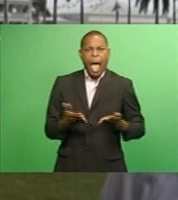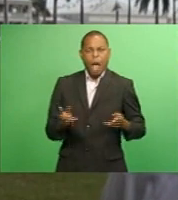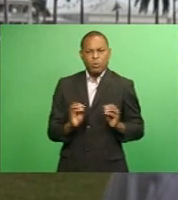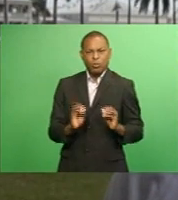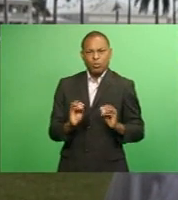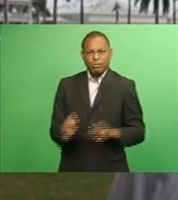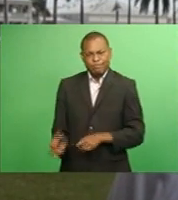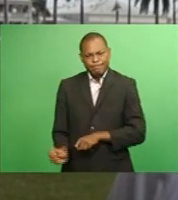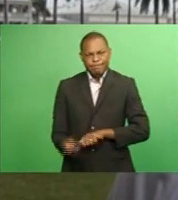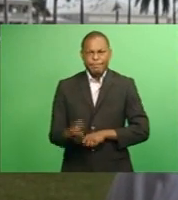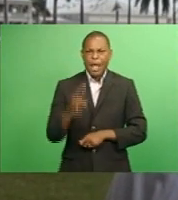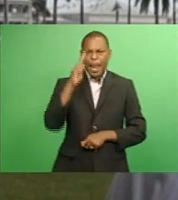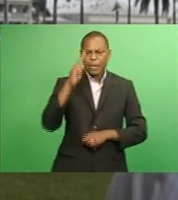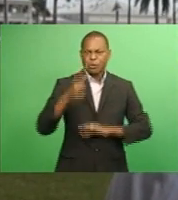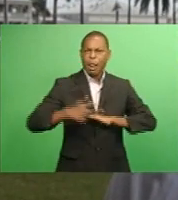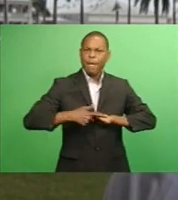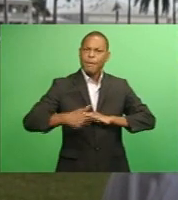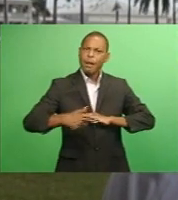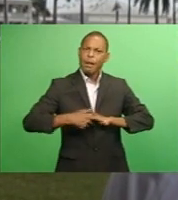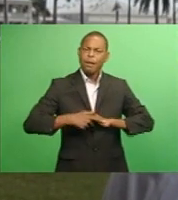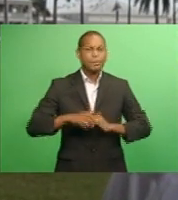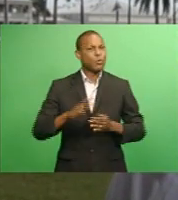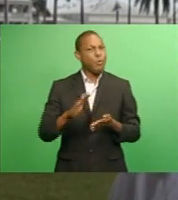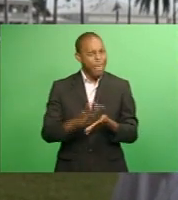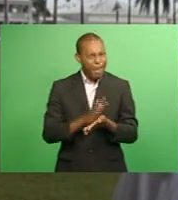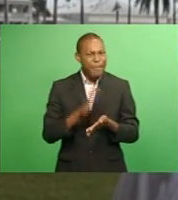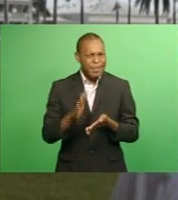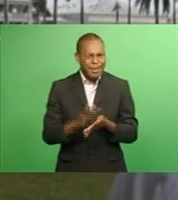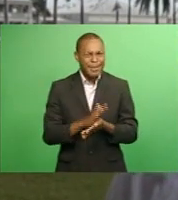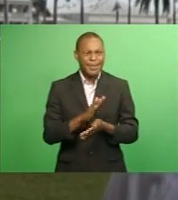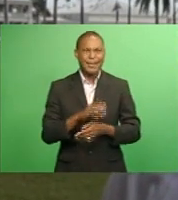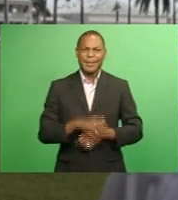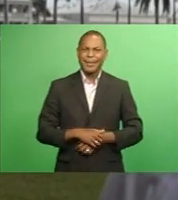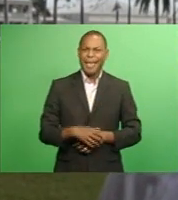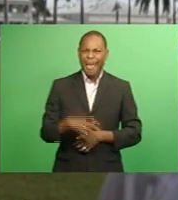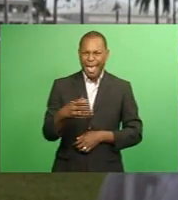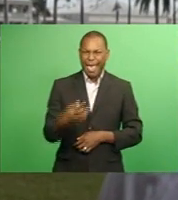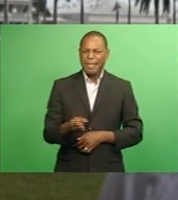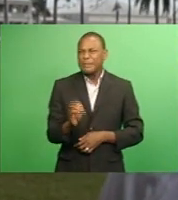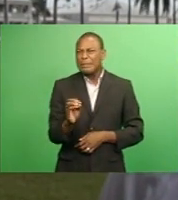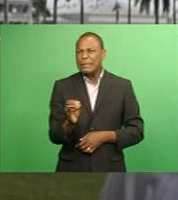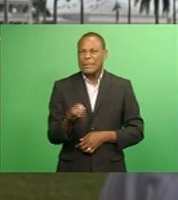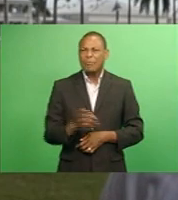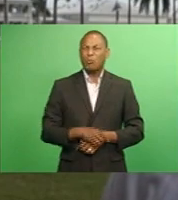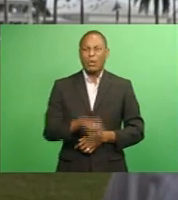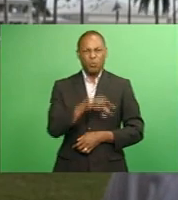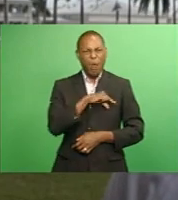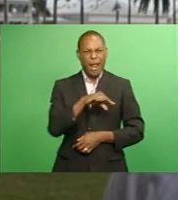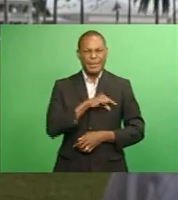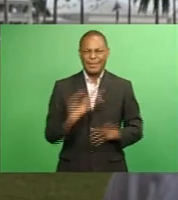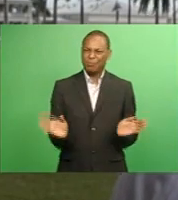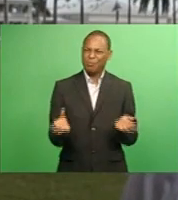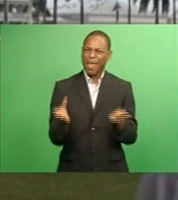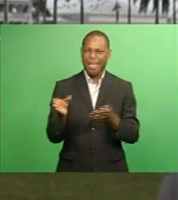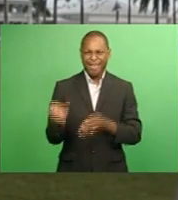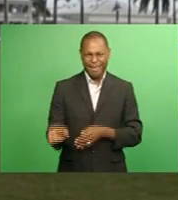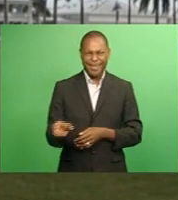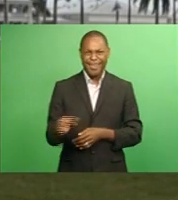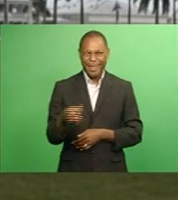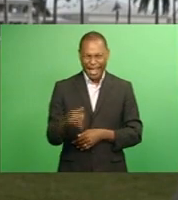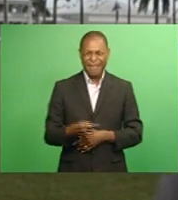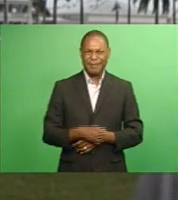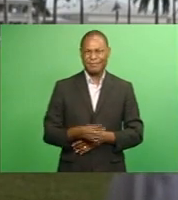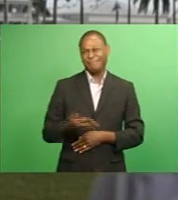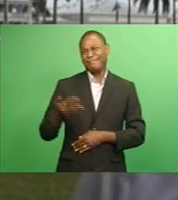level. We are happy that we have some quality players that play in the previous years, that